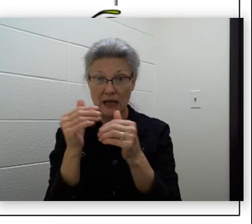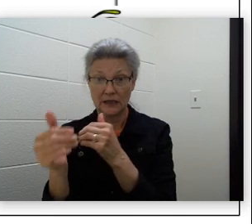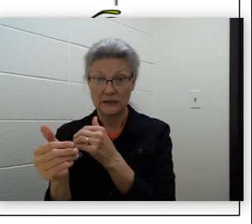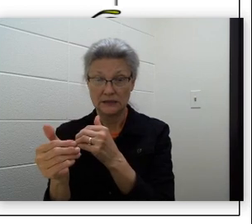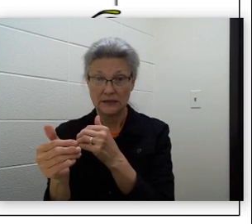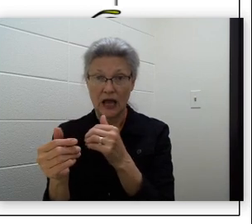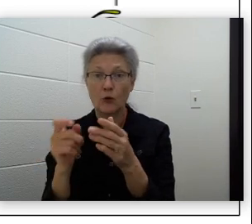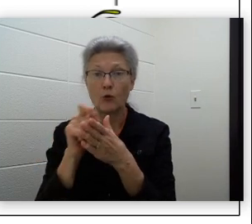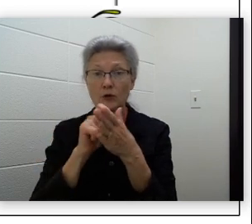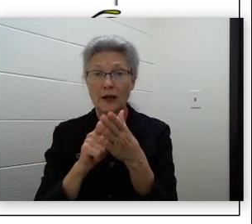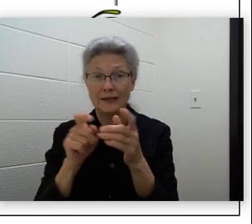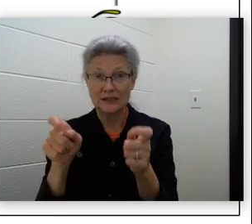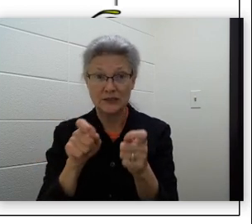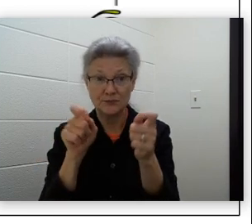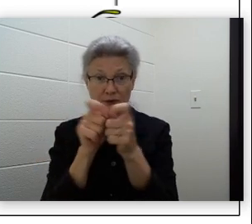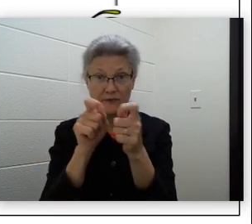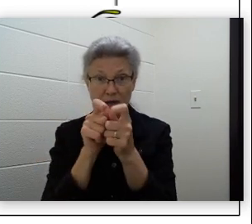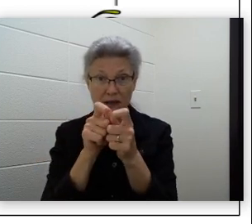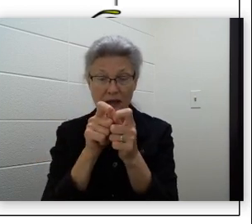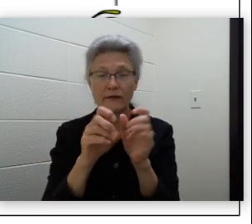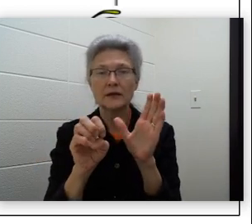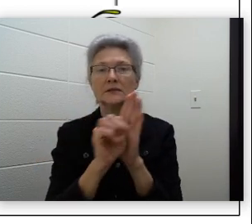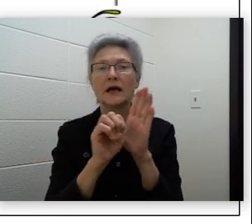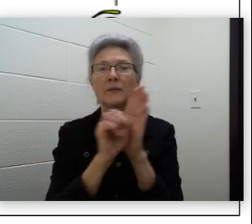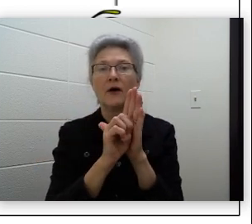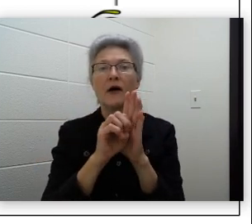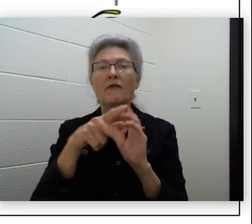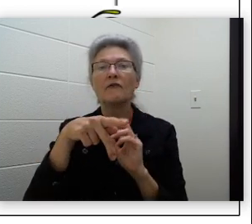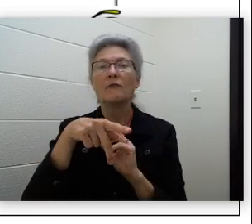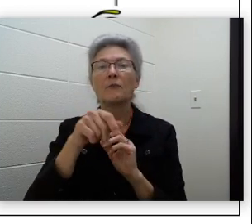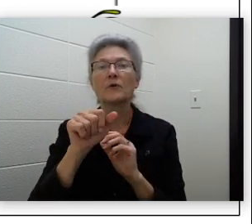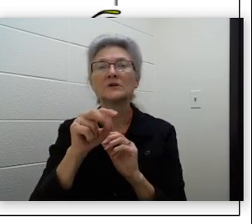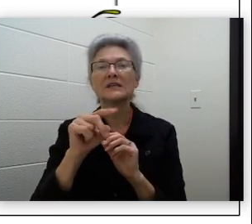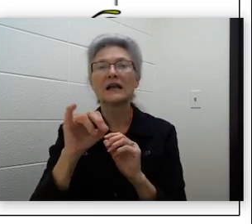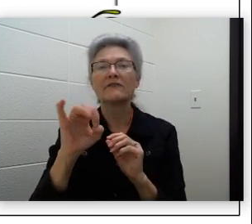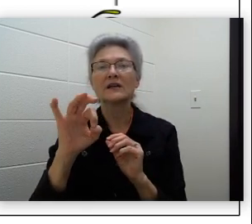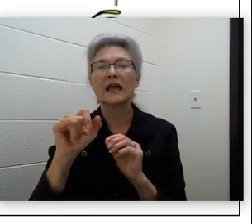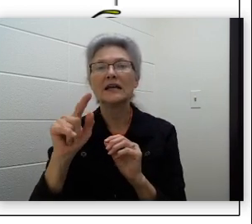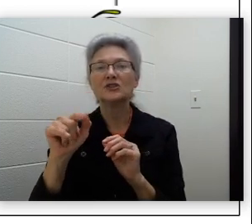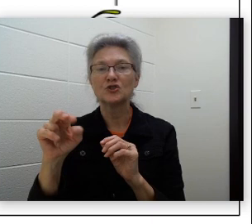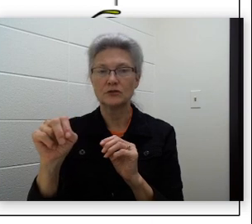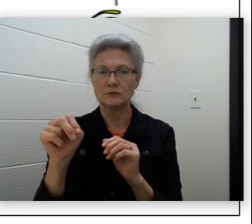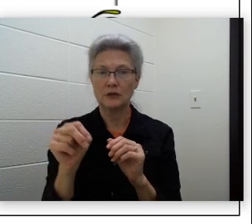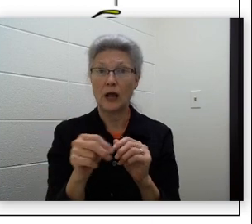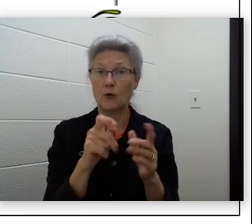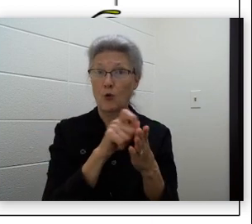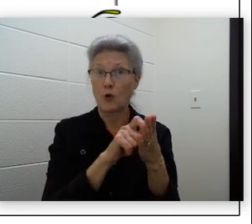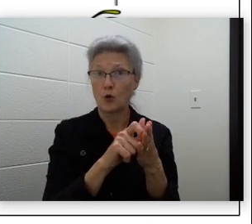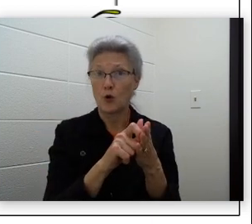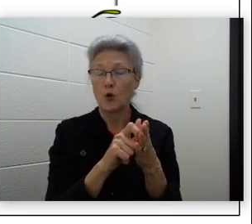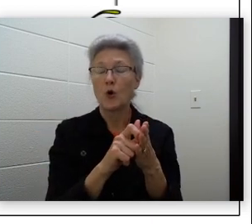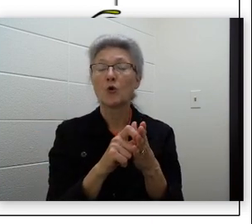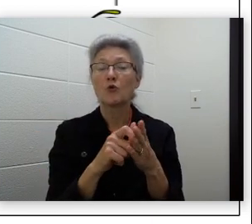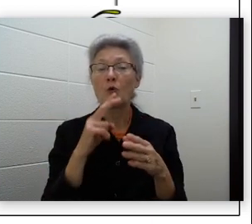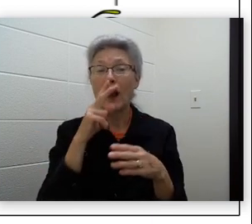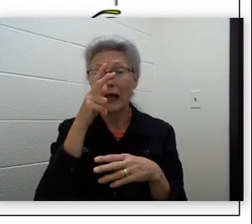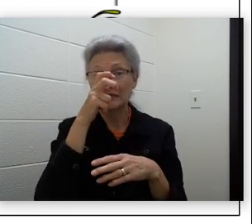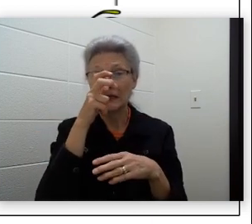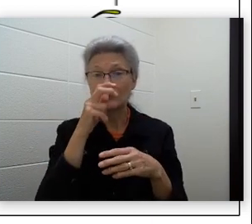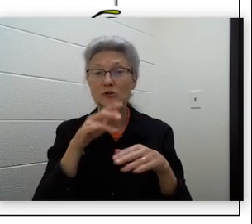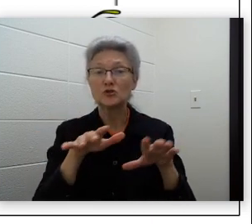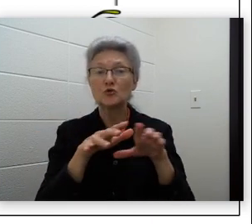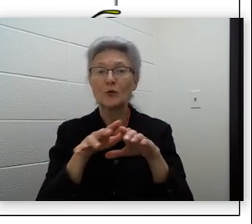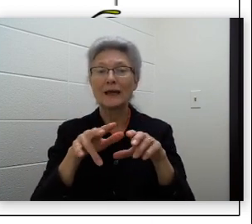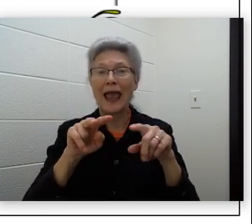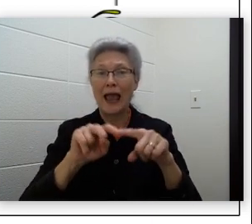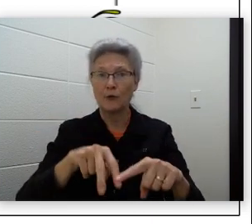the specific example of personification. So I wrote, grasshoppers doing acrobatic feats